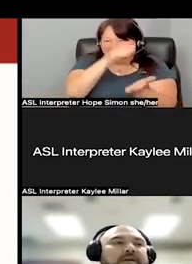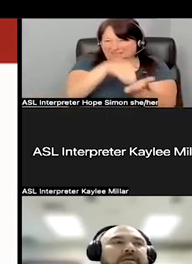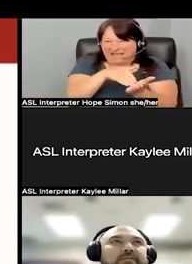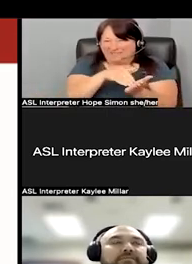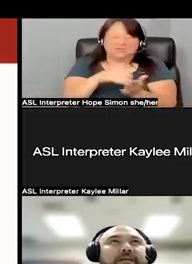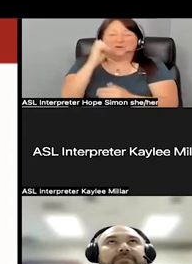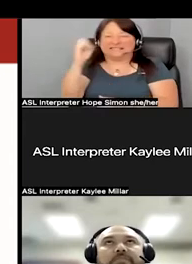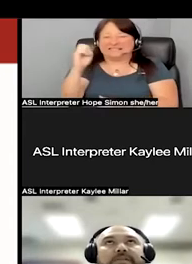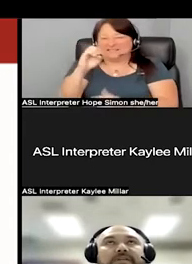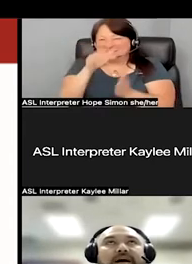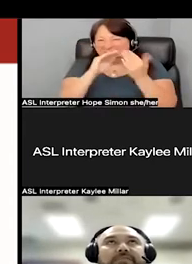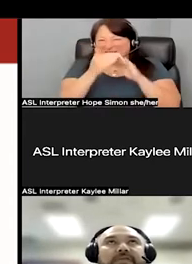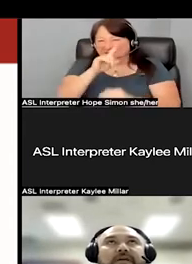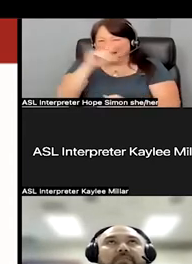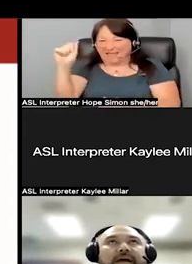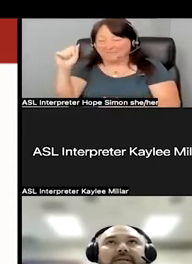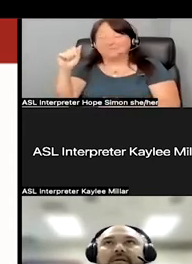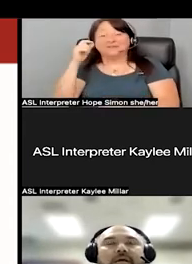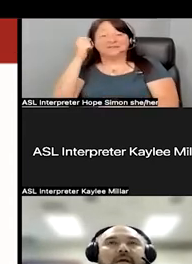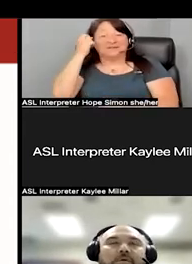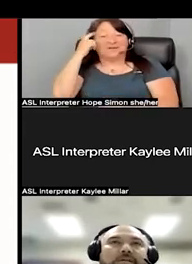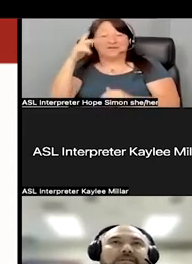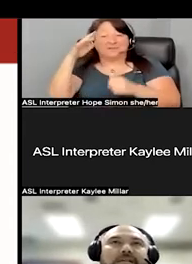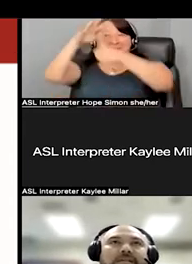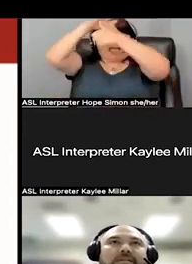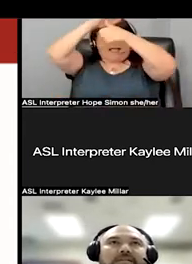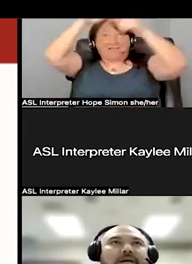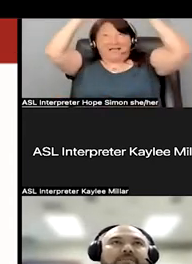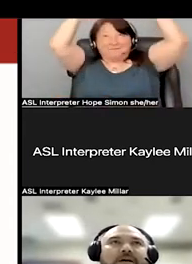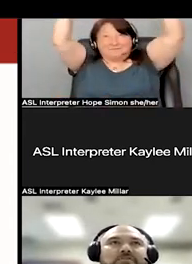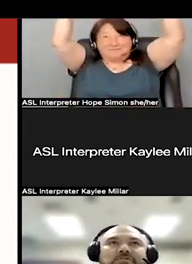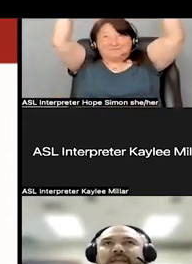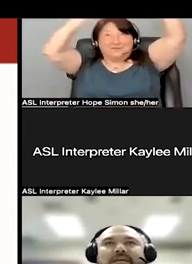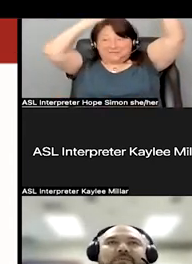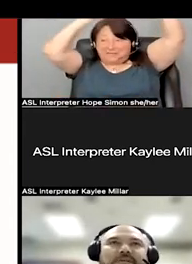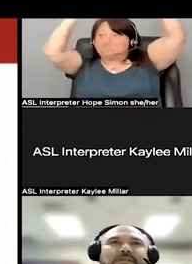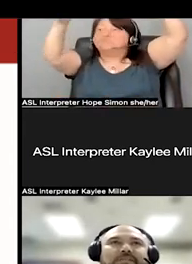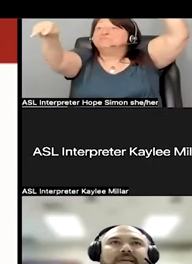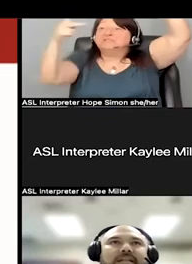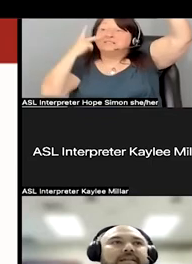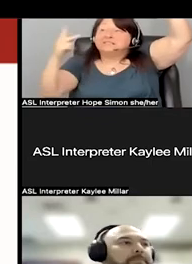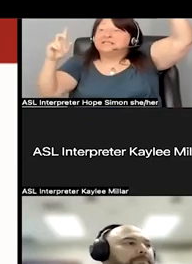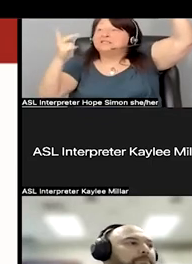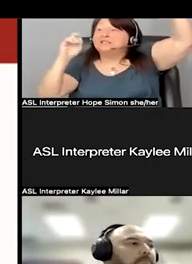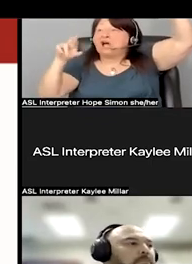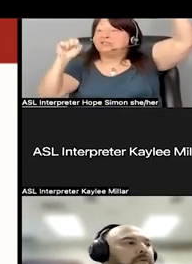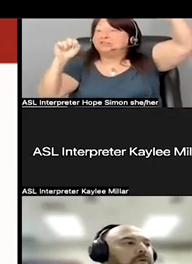downtown LA. In fact, from the top of the helipad, we can see the top of Dodger Stadium and we can see the